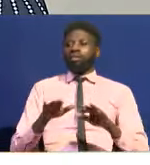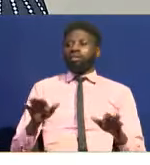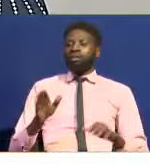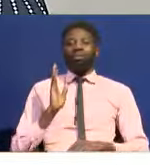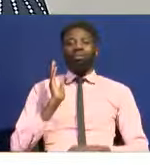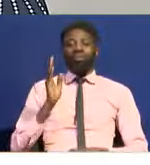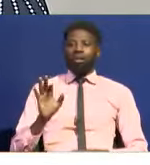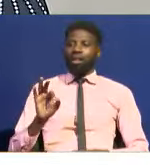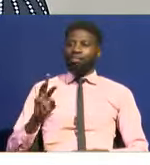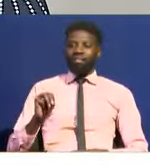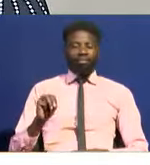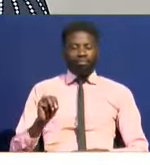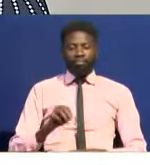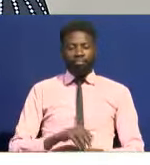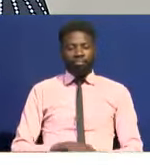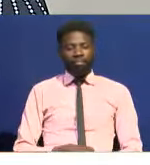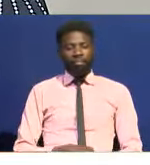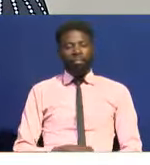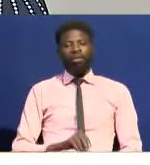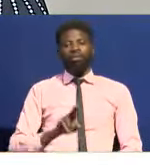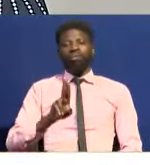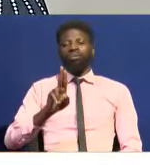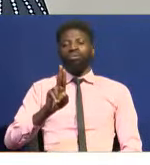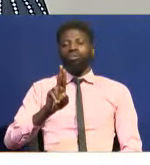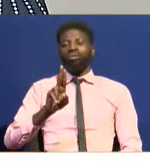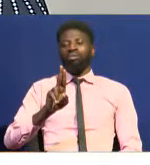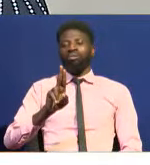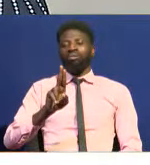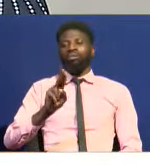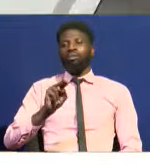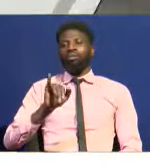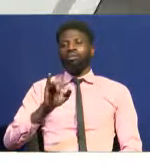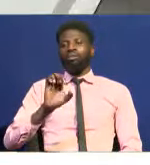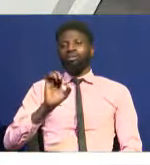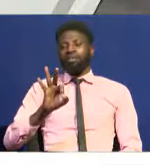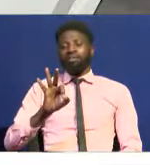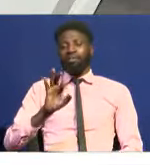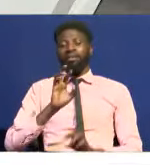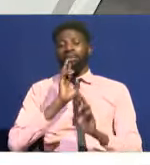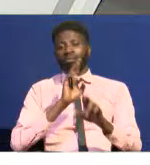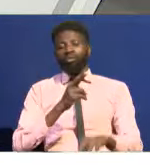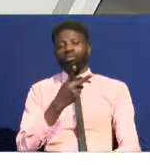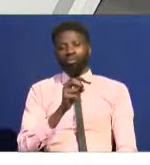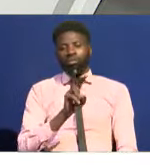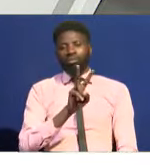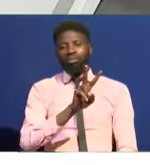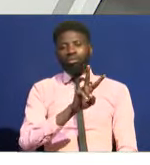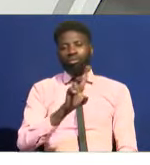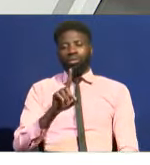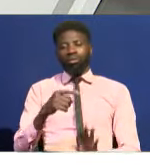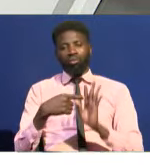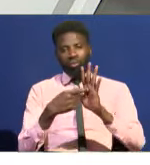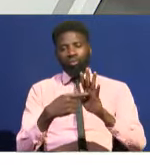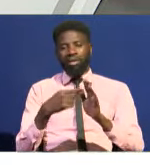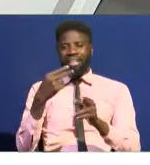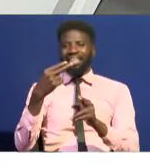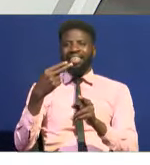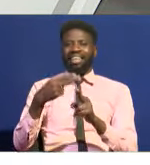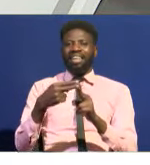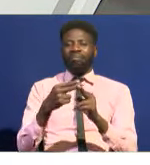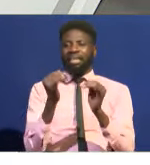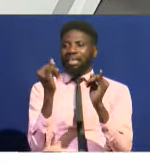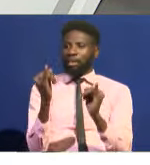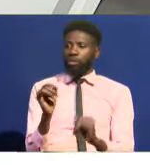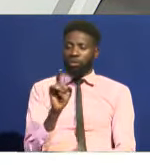FGM. UNICEF report of 2021 indicates that now we have a new term, you know, when it comes to FGM. Yes. We